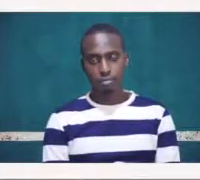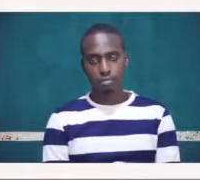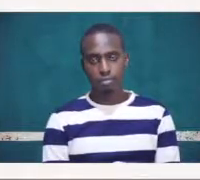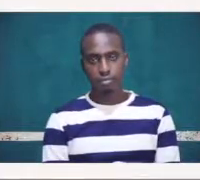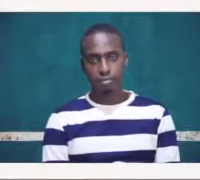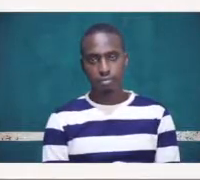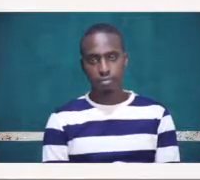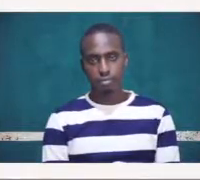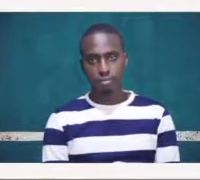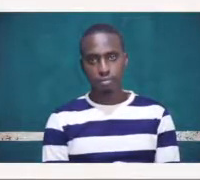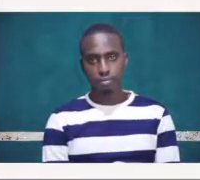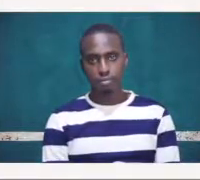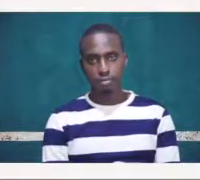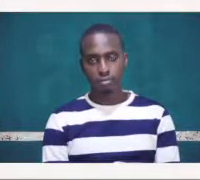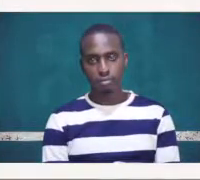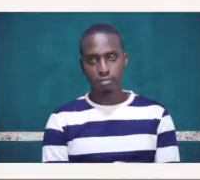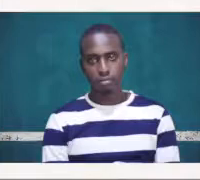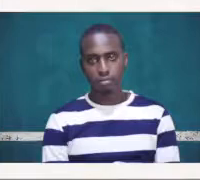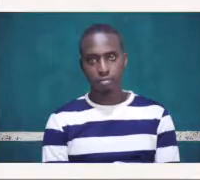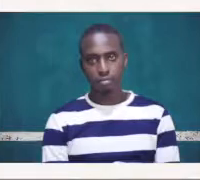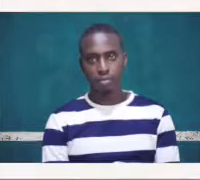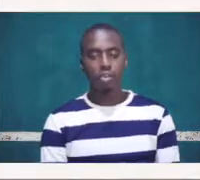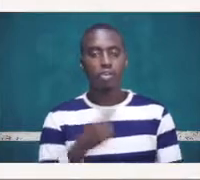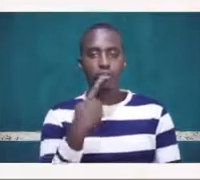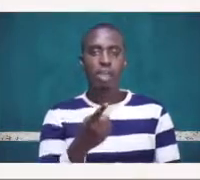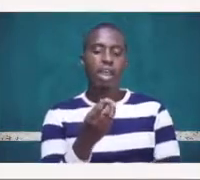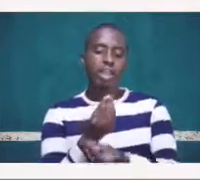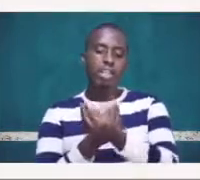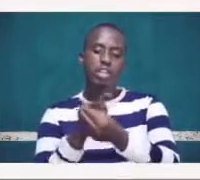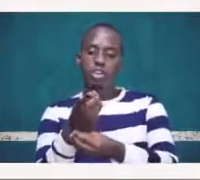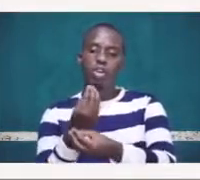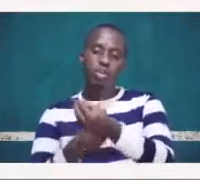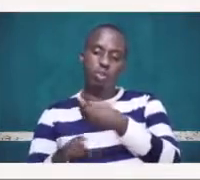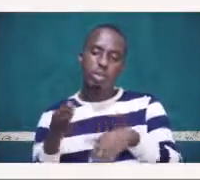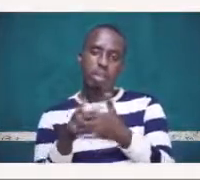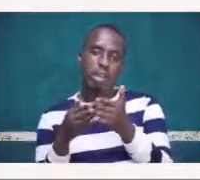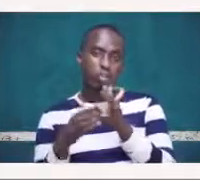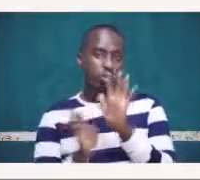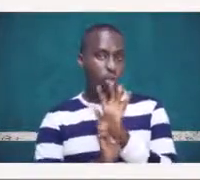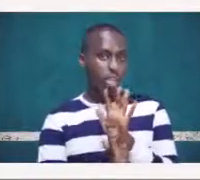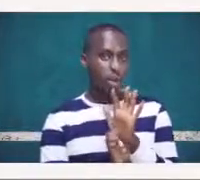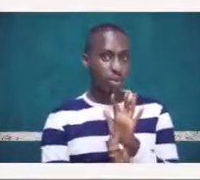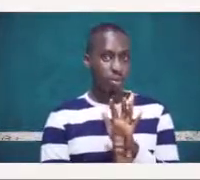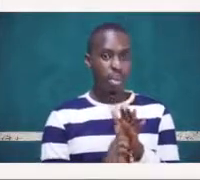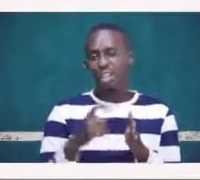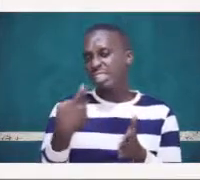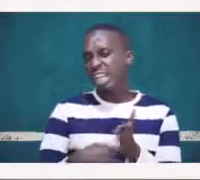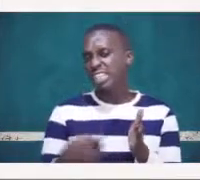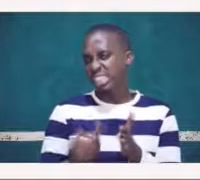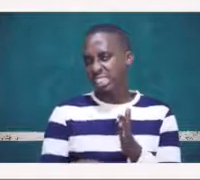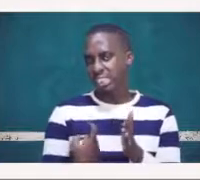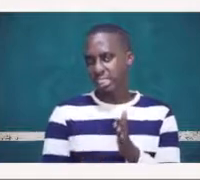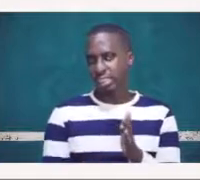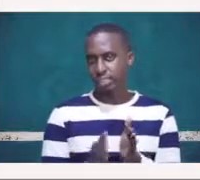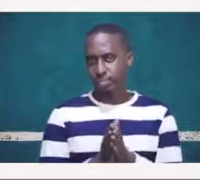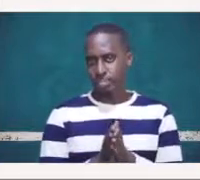That limit trade with other countries. Those are trade barriers. For example, like taxes charged